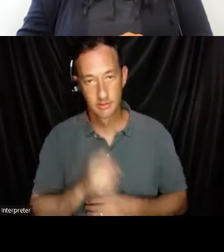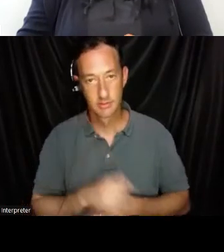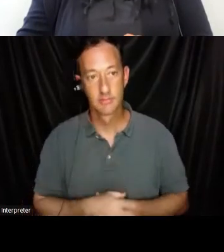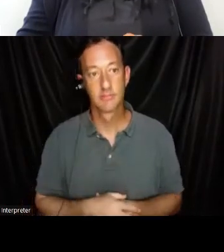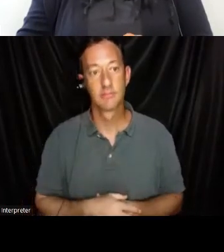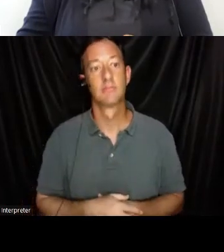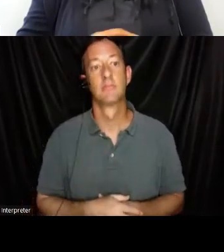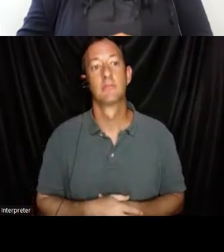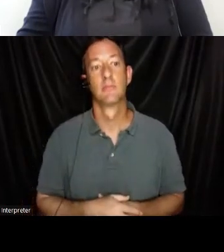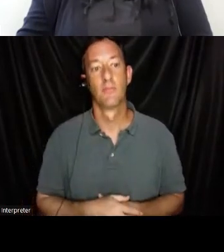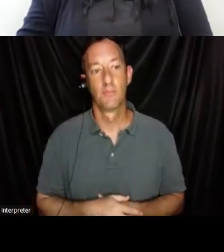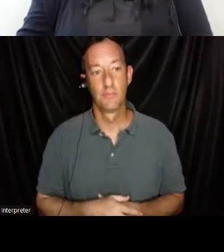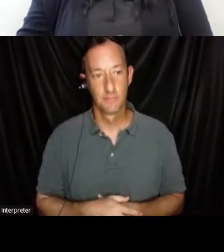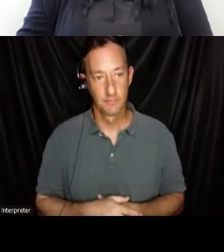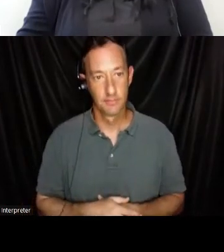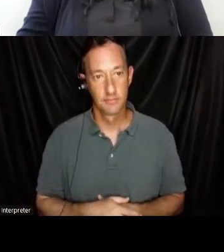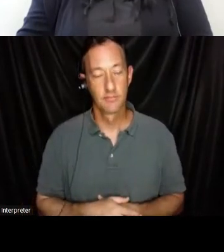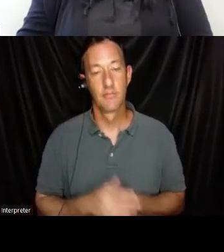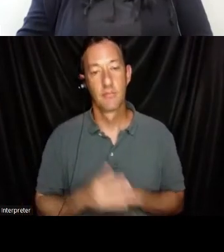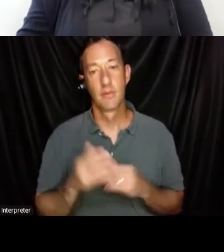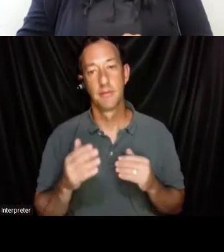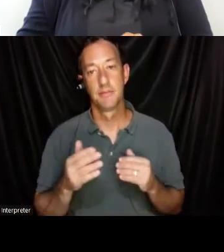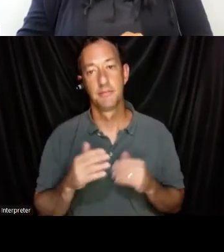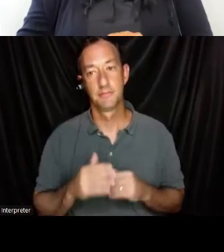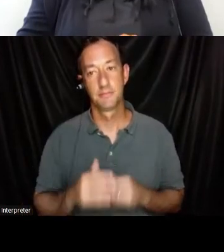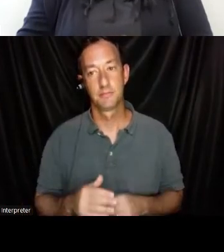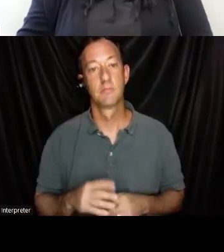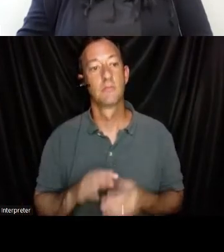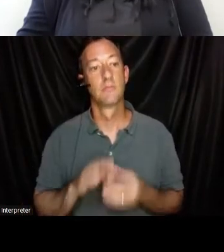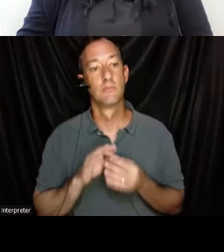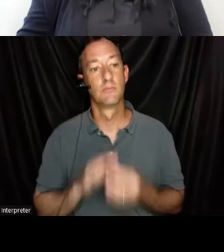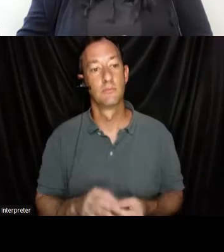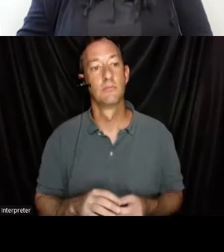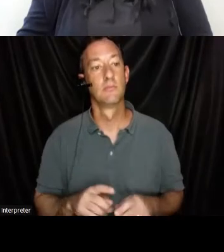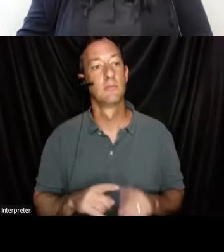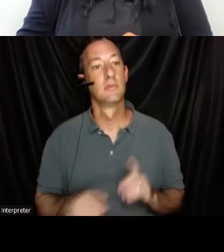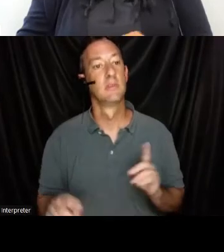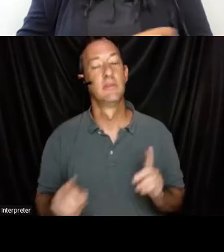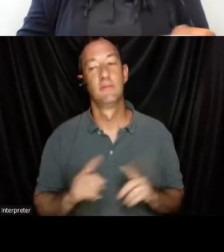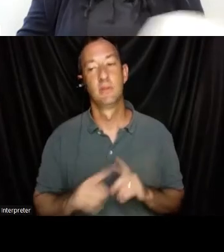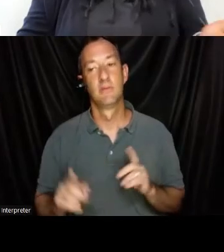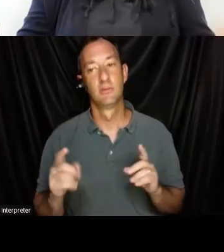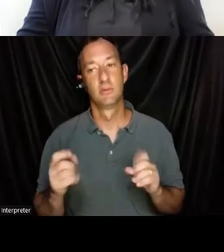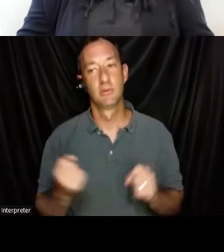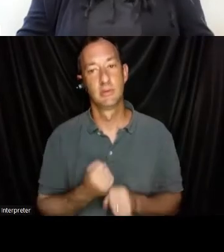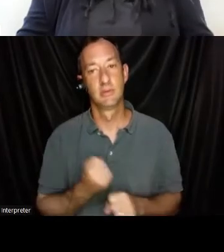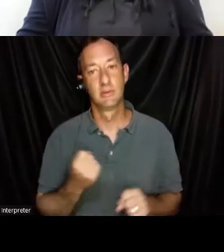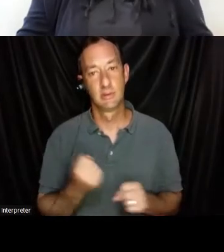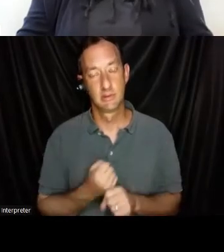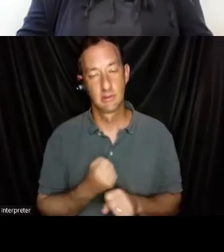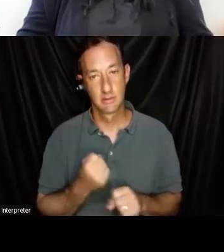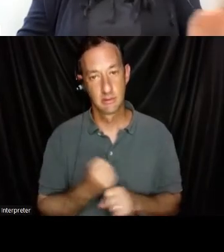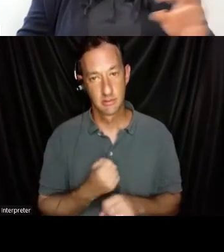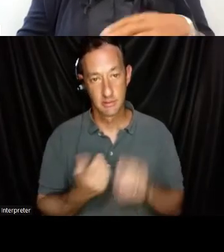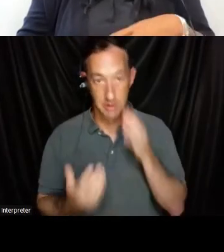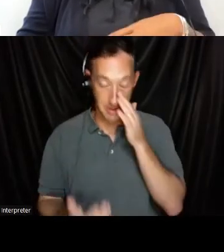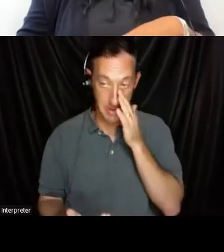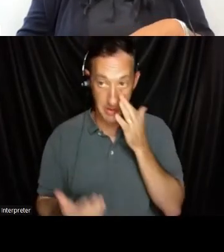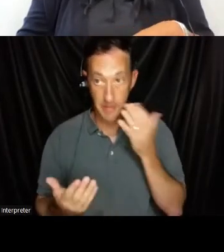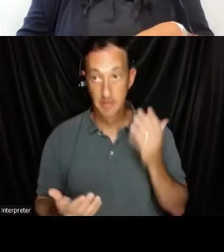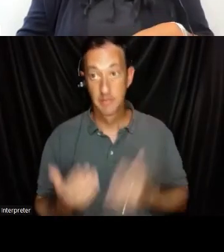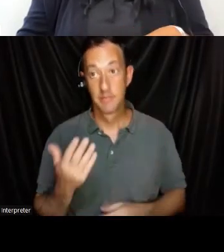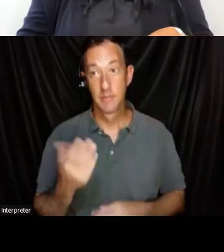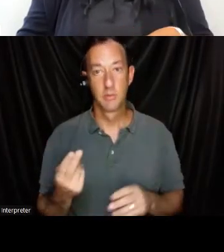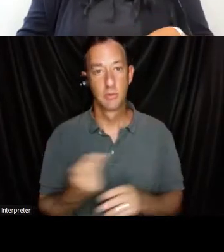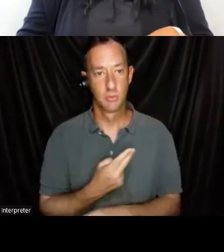And then with regard to the types of statistics that might be used, I've